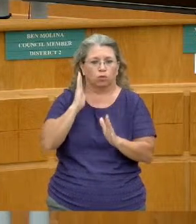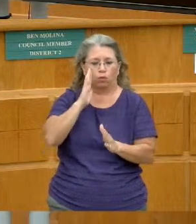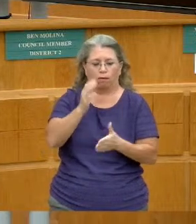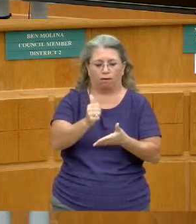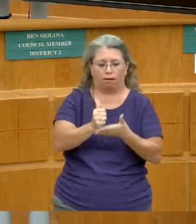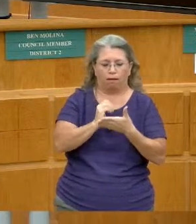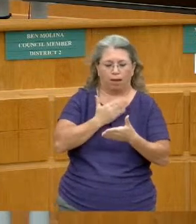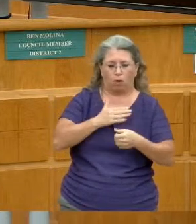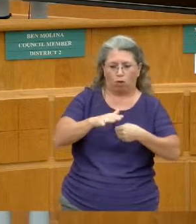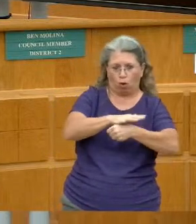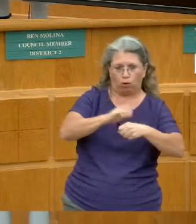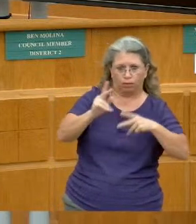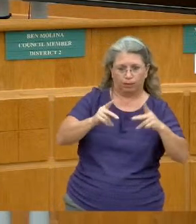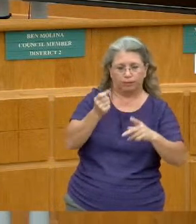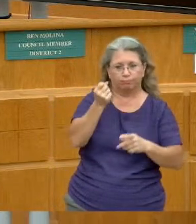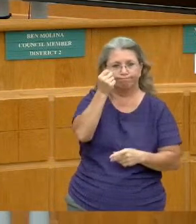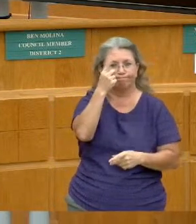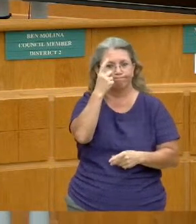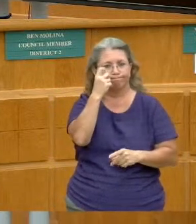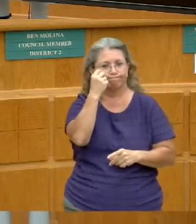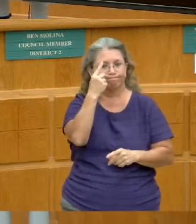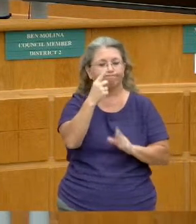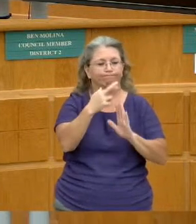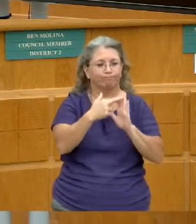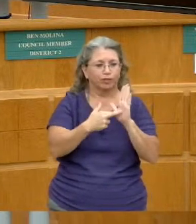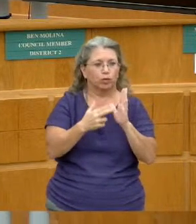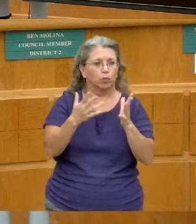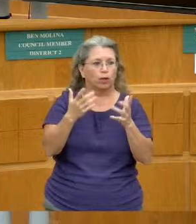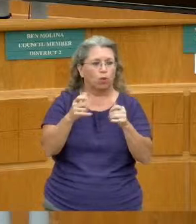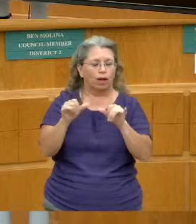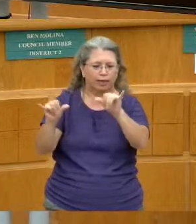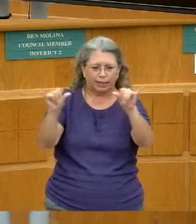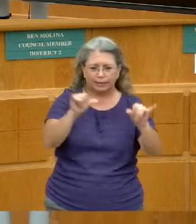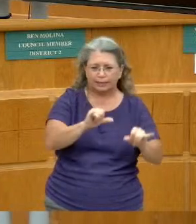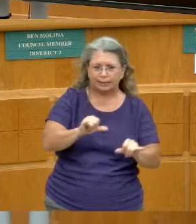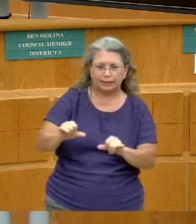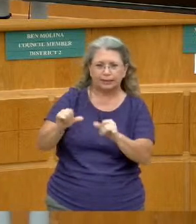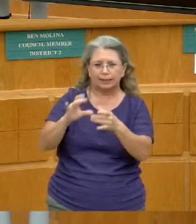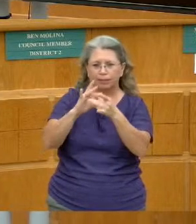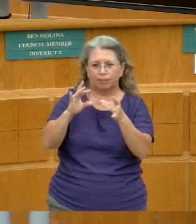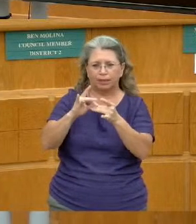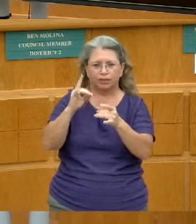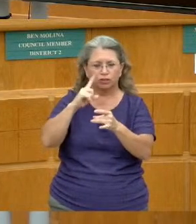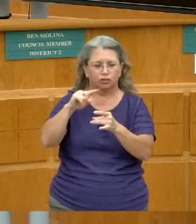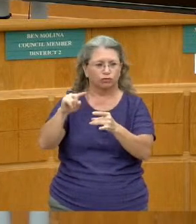we can create a consistent message for all South Texas beaches.